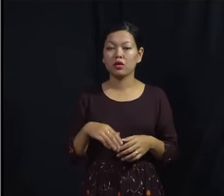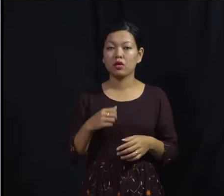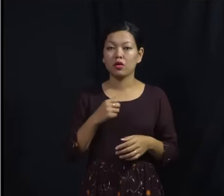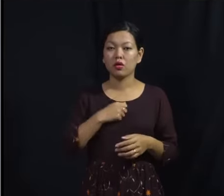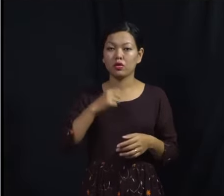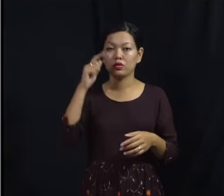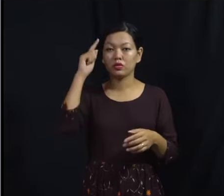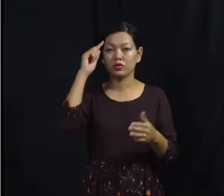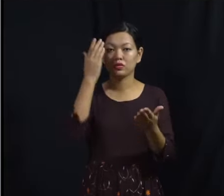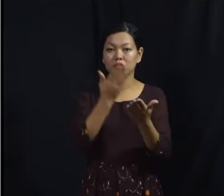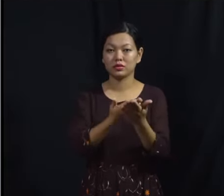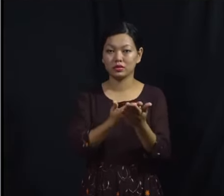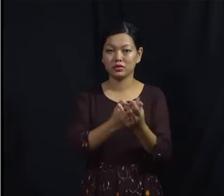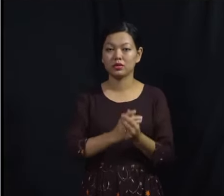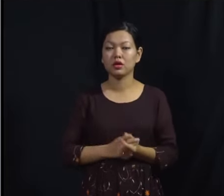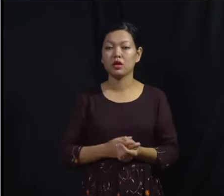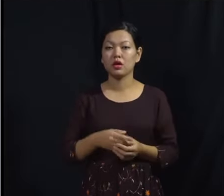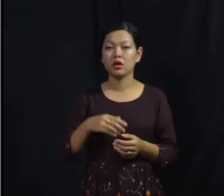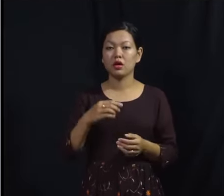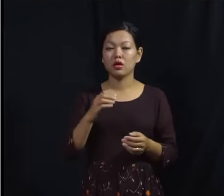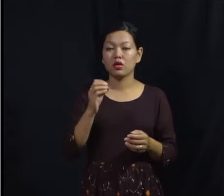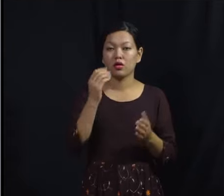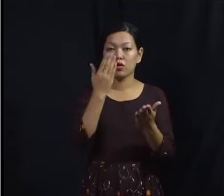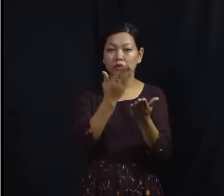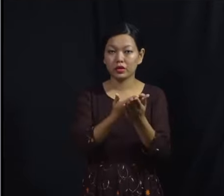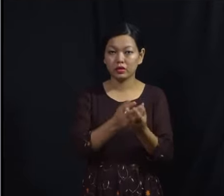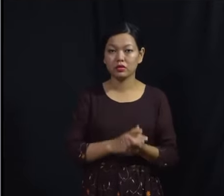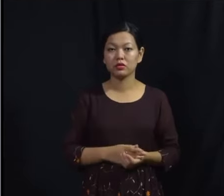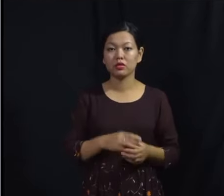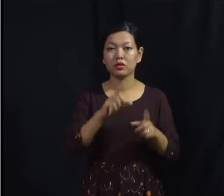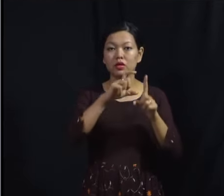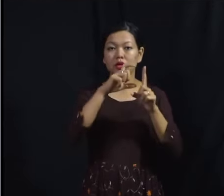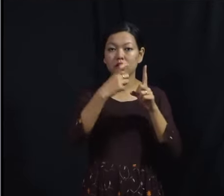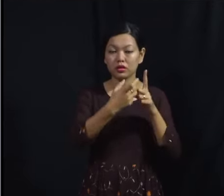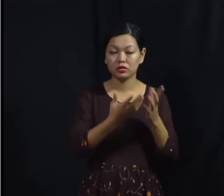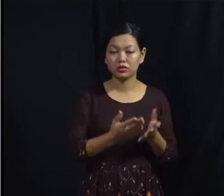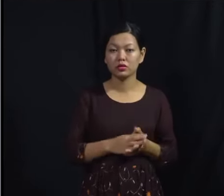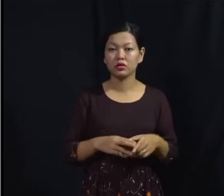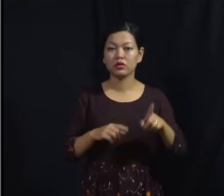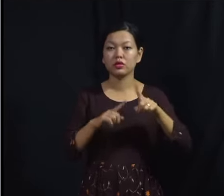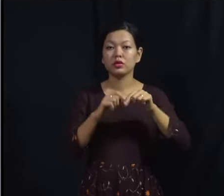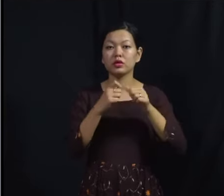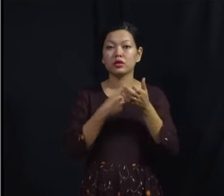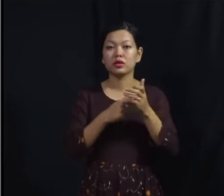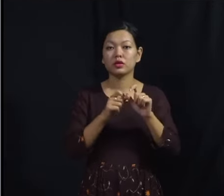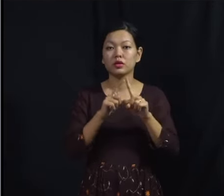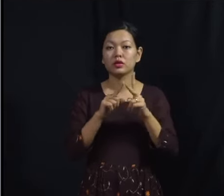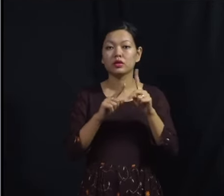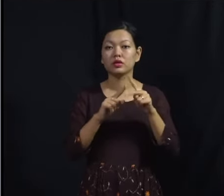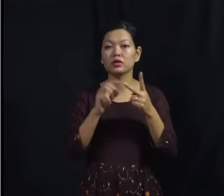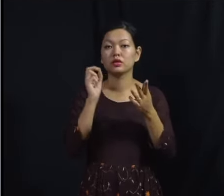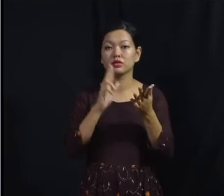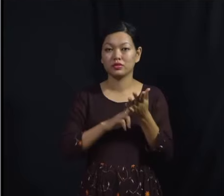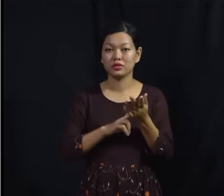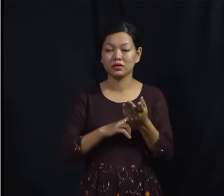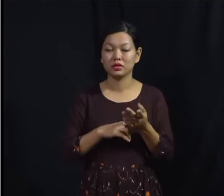be framed by culture, that can be framed by traditions, it can be carried over or reflected by people in the community,